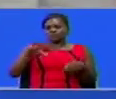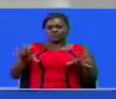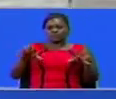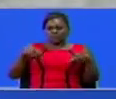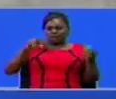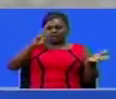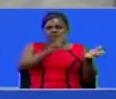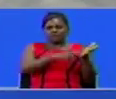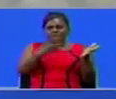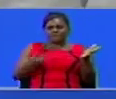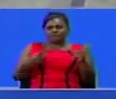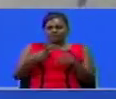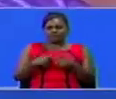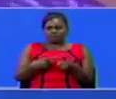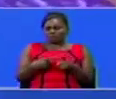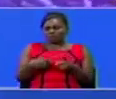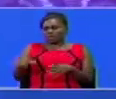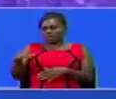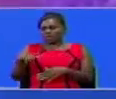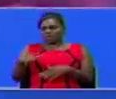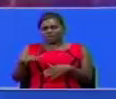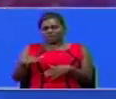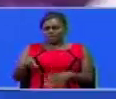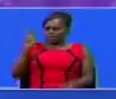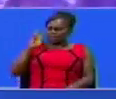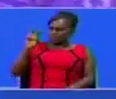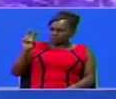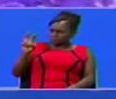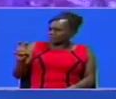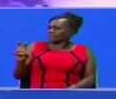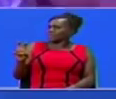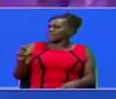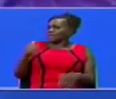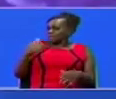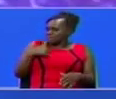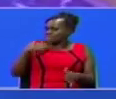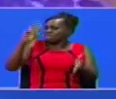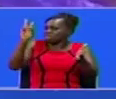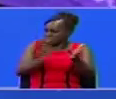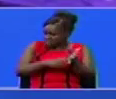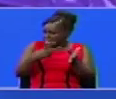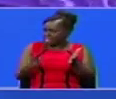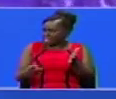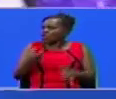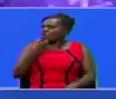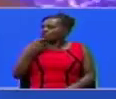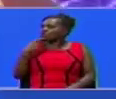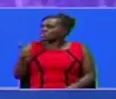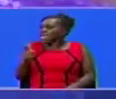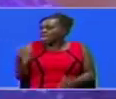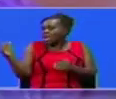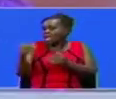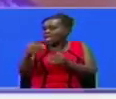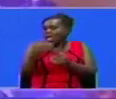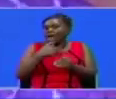Admission of failure from unlikely quarters. Ukiona ile kitu naingilia kusuluhisha nishindwe, wajaliwa naisema